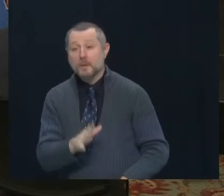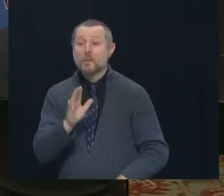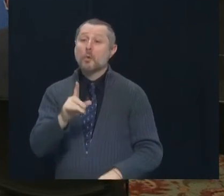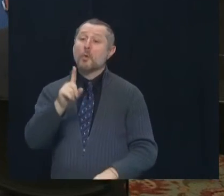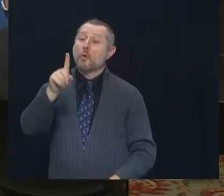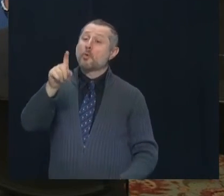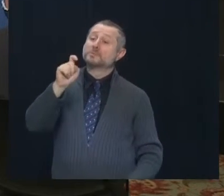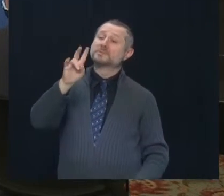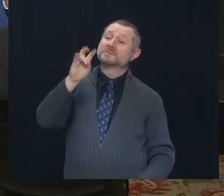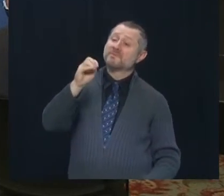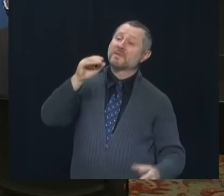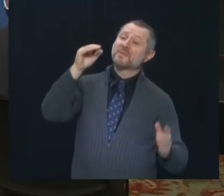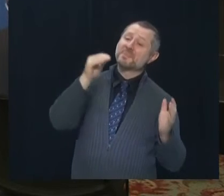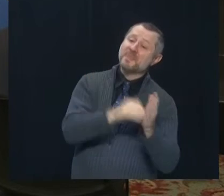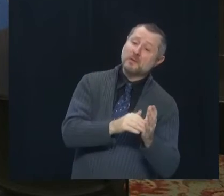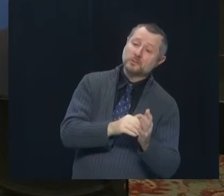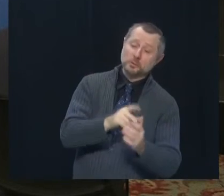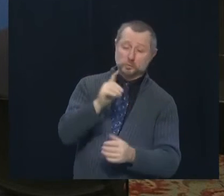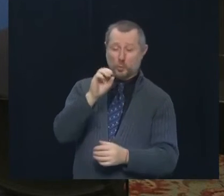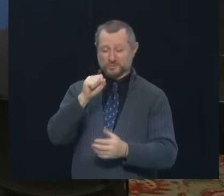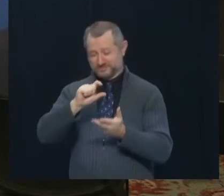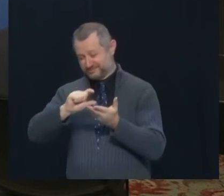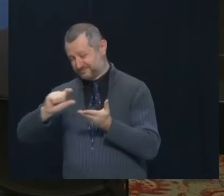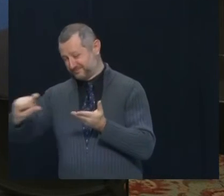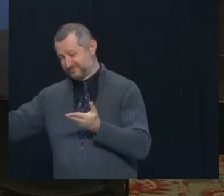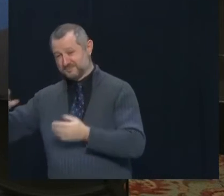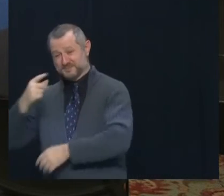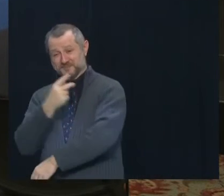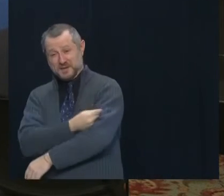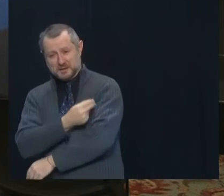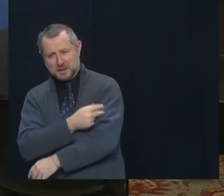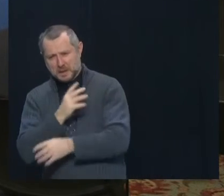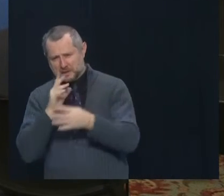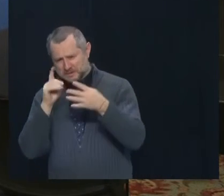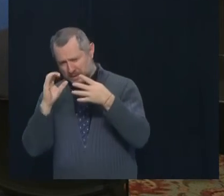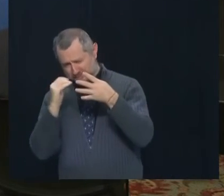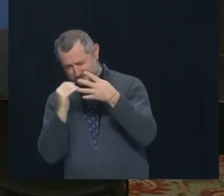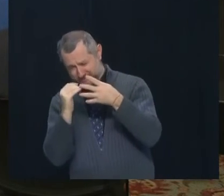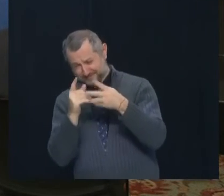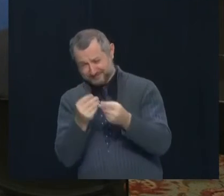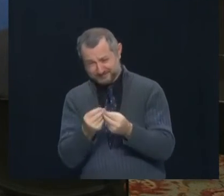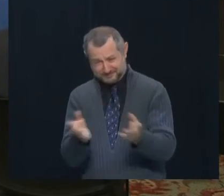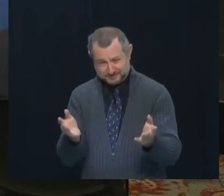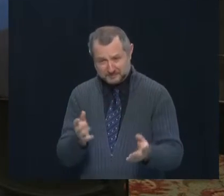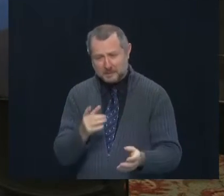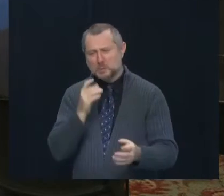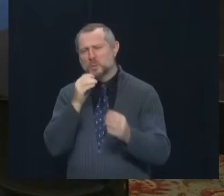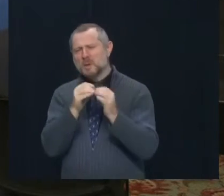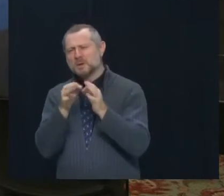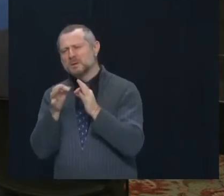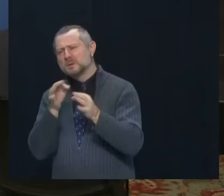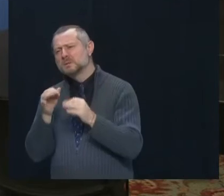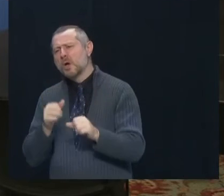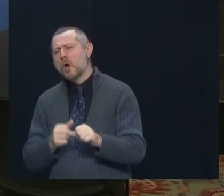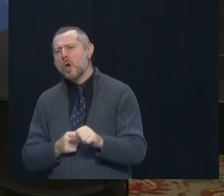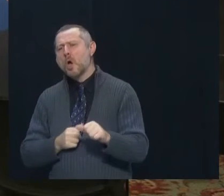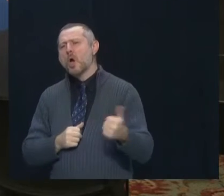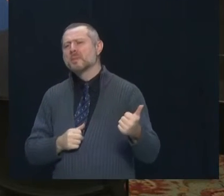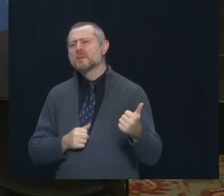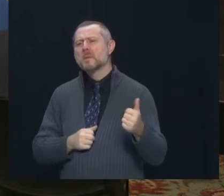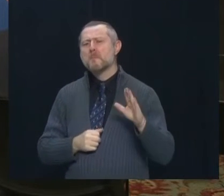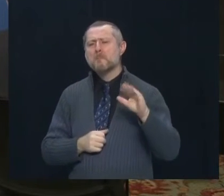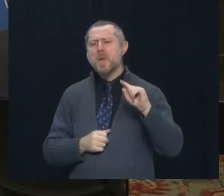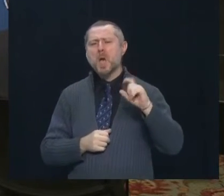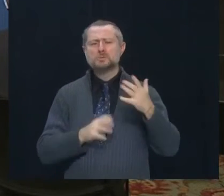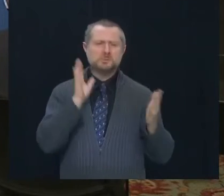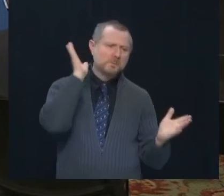the state will be receiving by the 15th of December, can you walk us through some of the other batches that you're anticipating? And you said